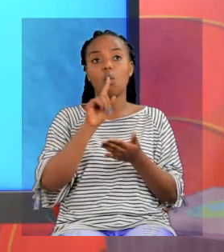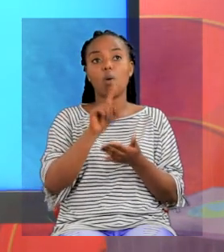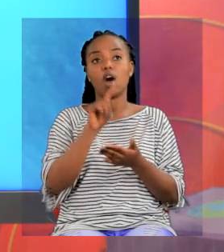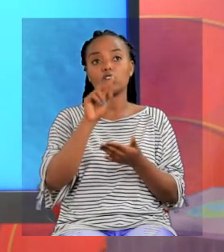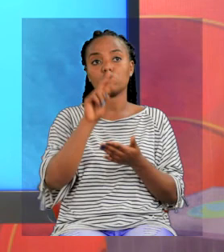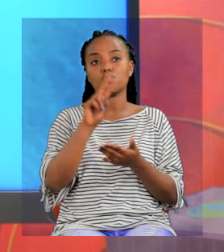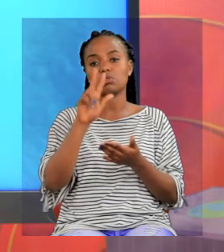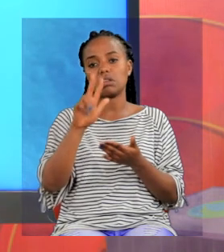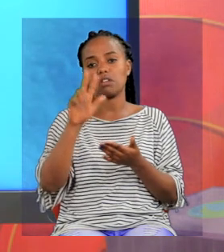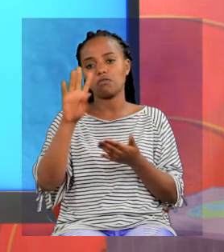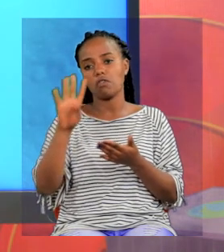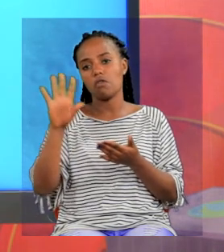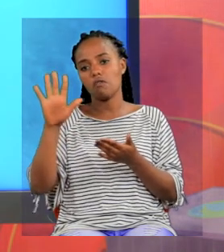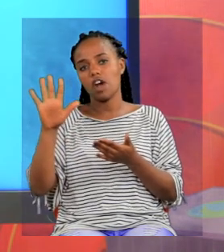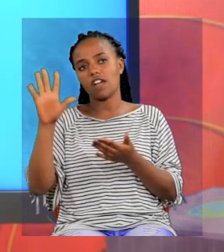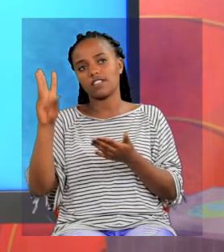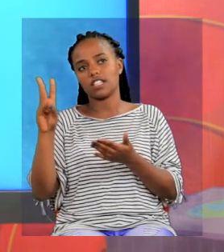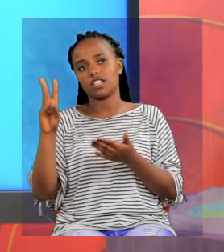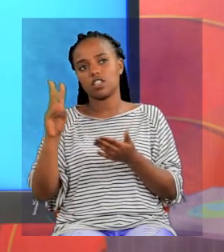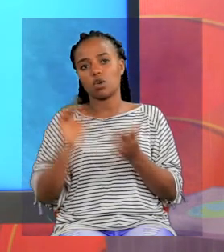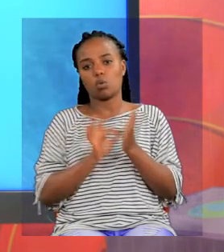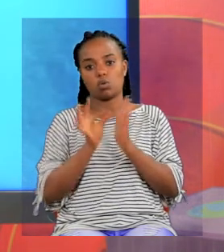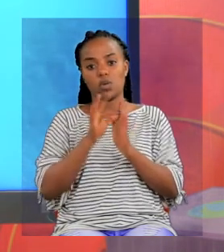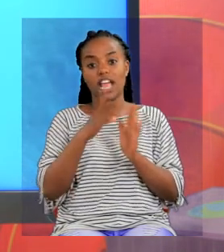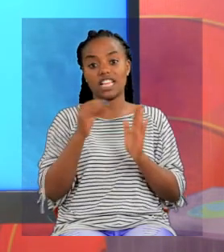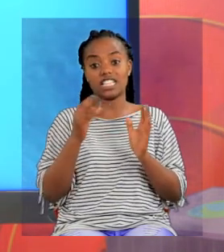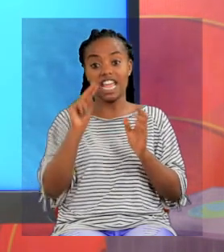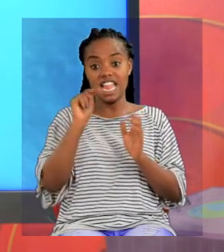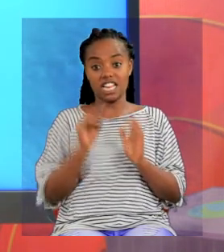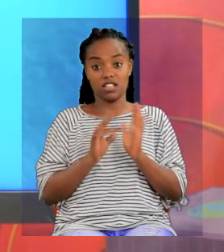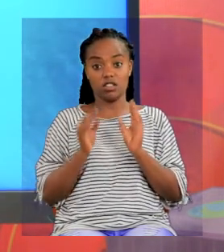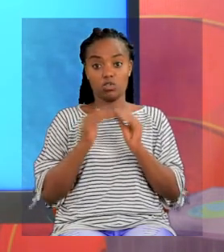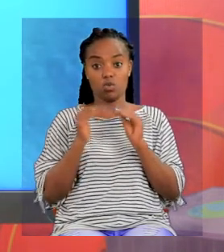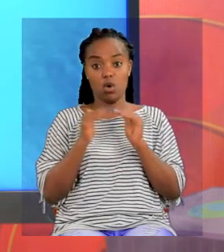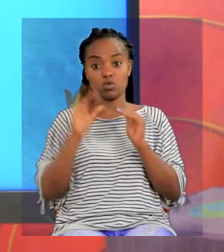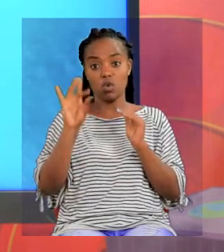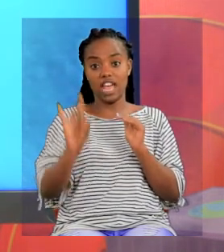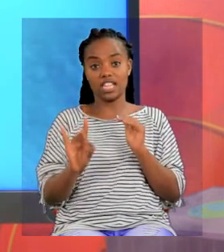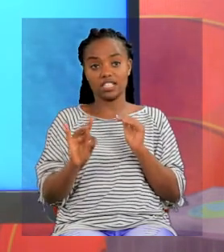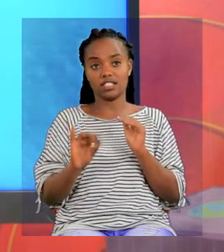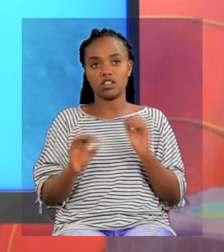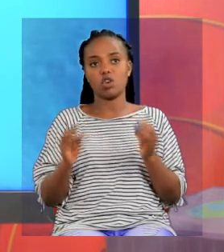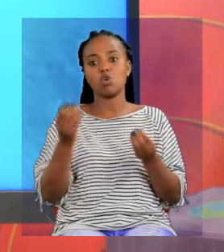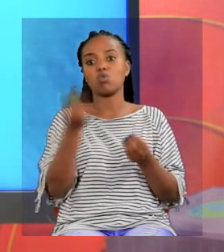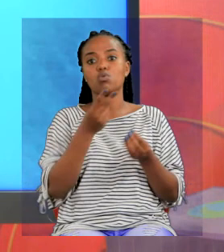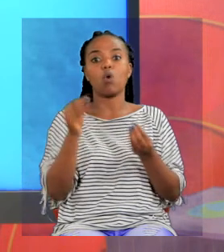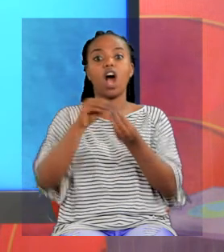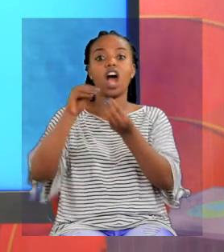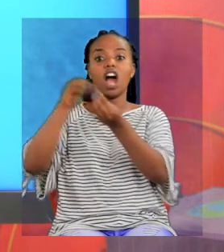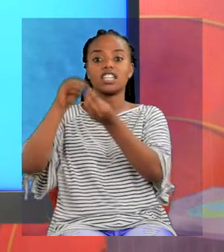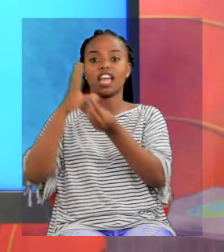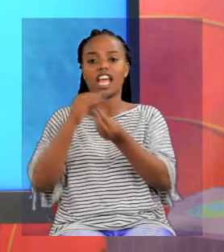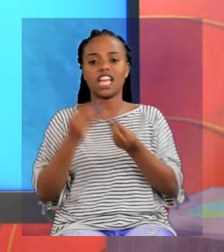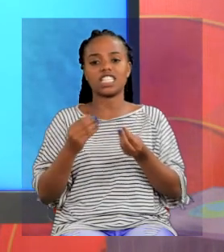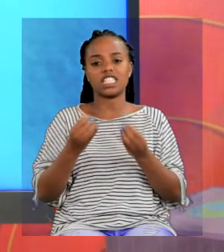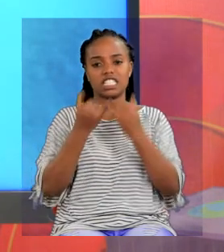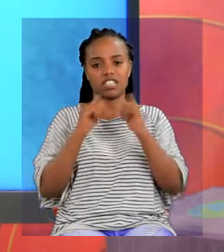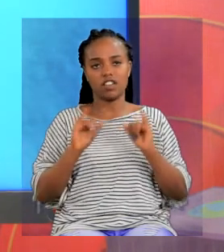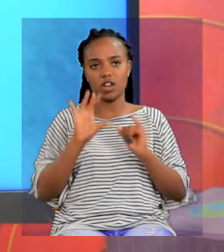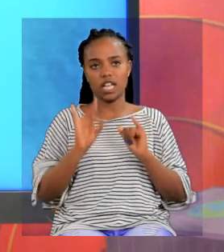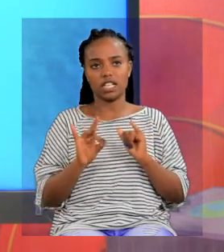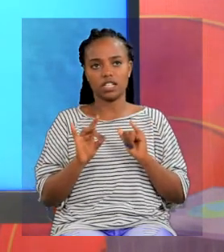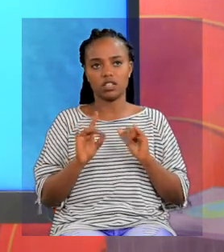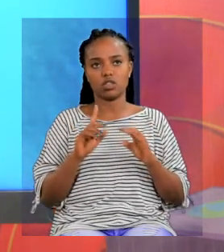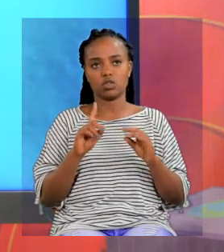3, 4, 5, 6, 7, 8. We have 8 data, so add and divide by 8. When you add this, you get